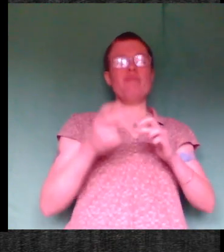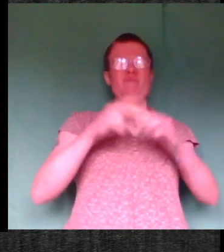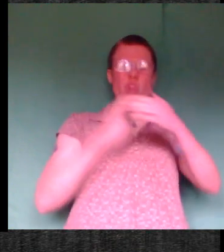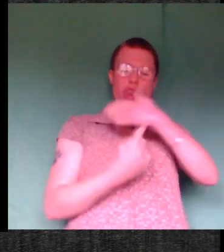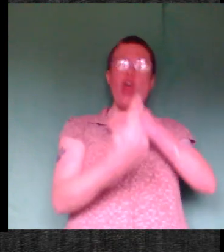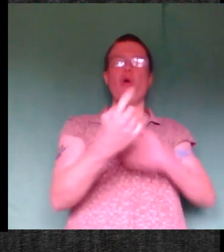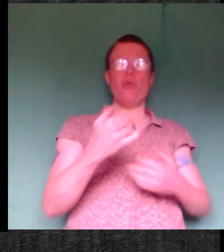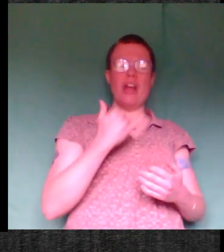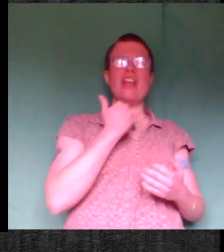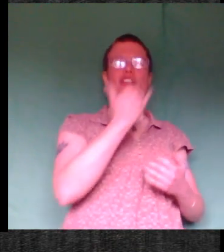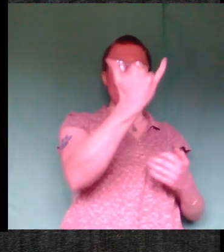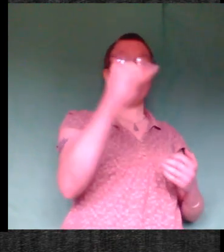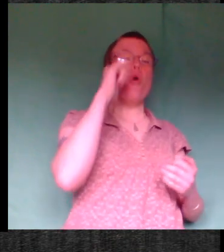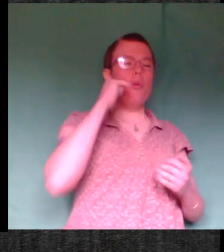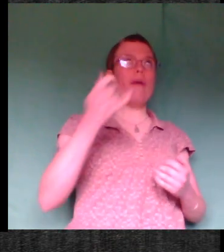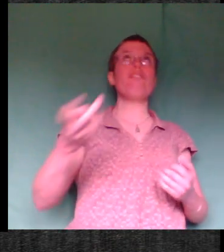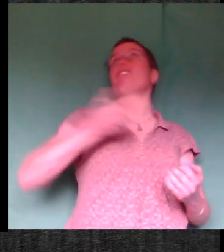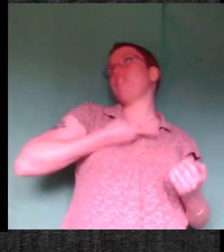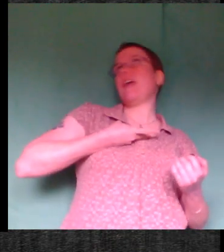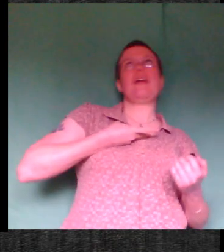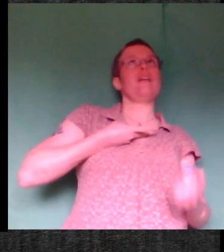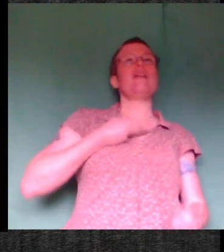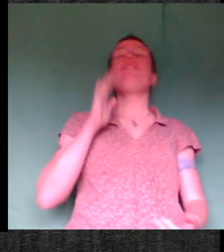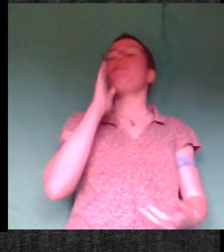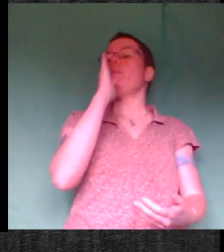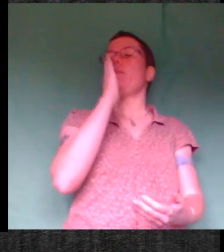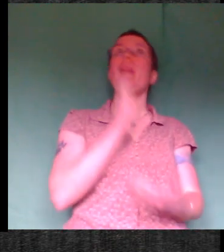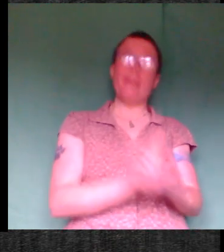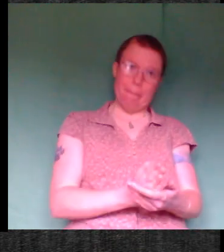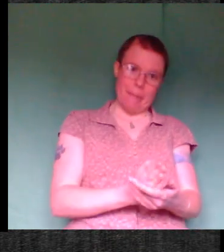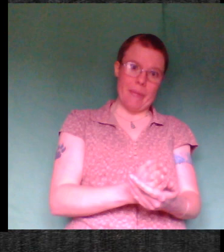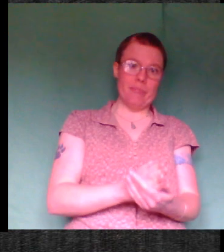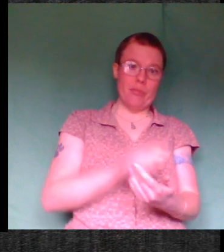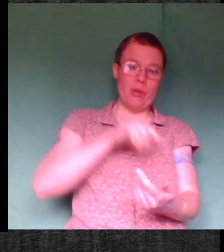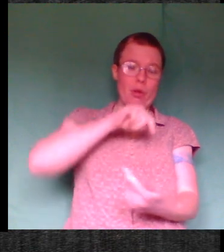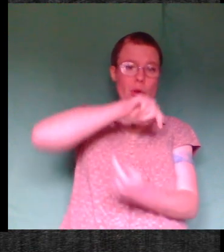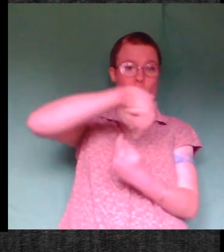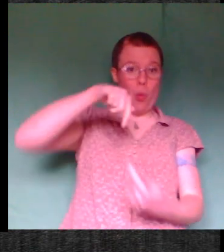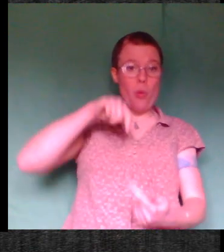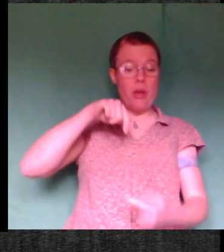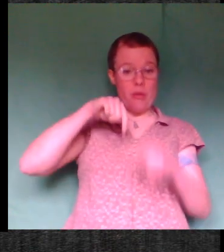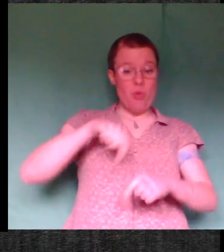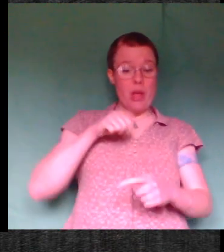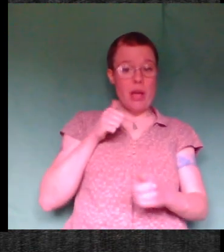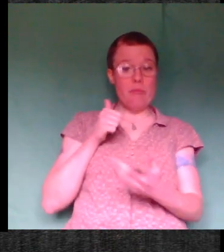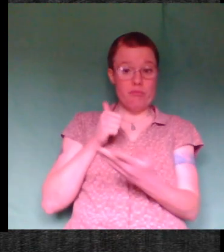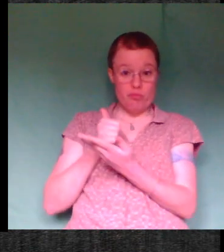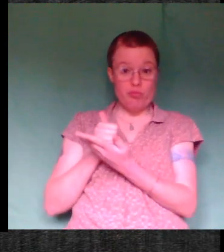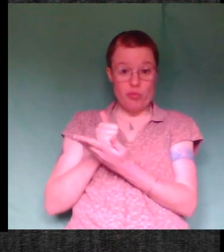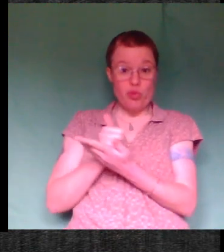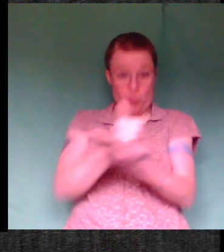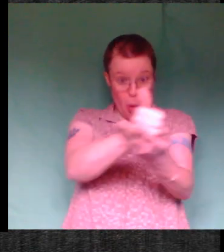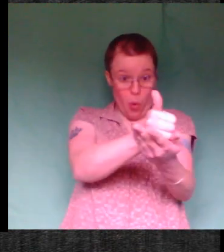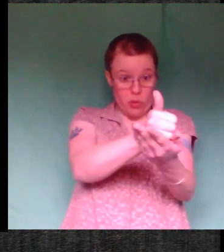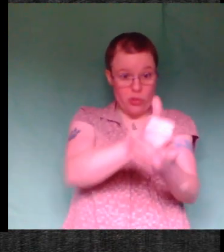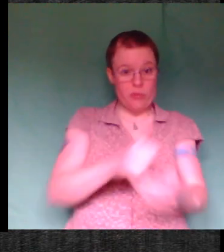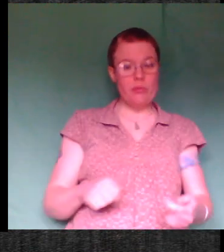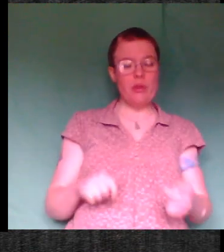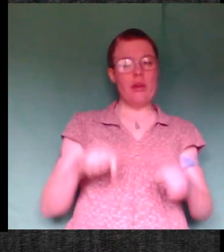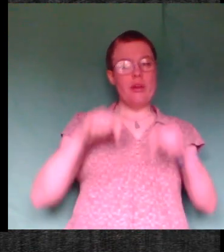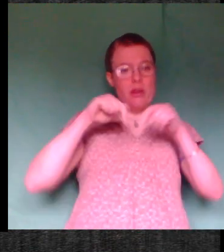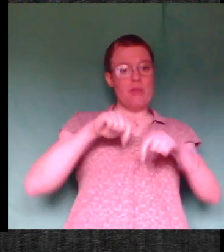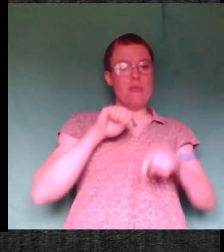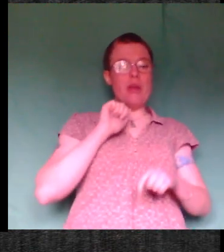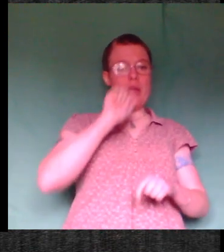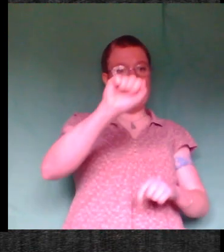call if I'm feeling lonely. Seriously, Snake, we're here to back you up, so call if you need some information or advice. I'm also in charge